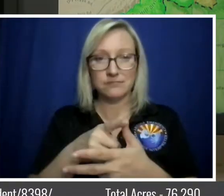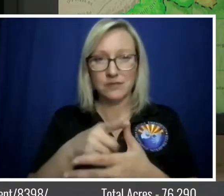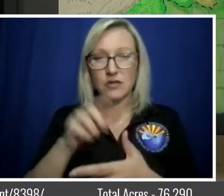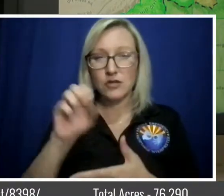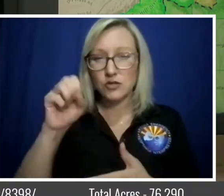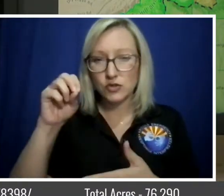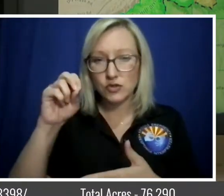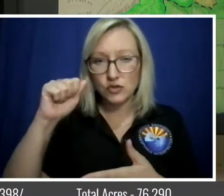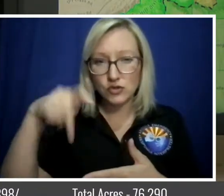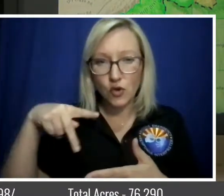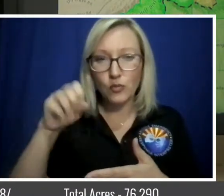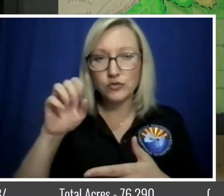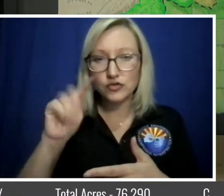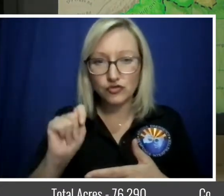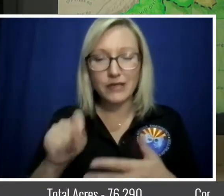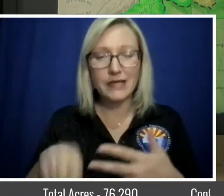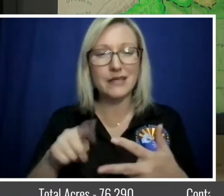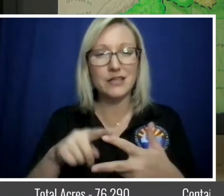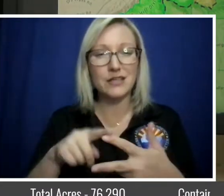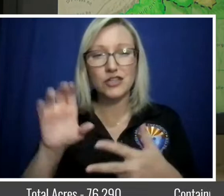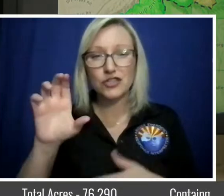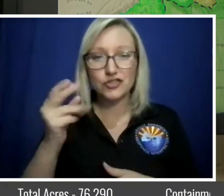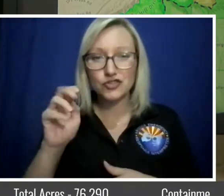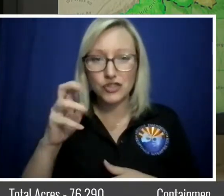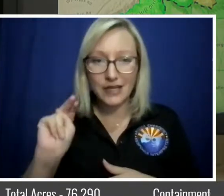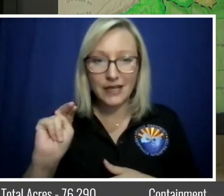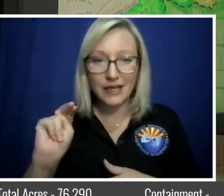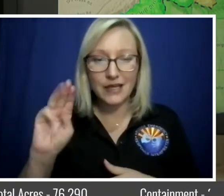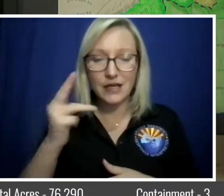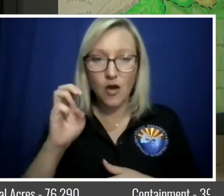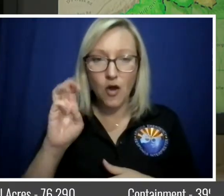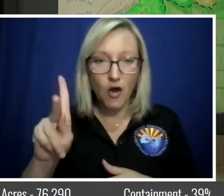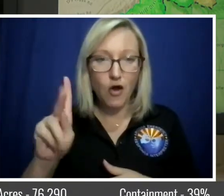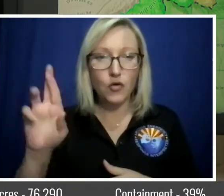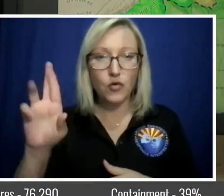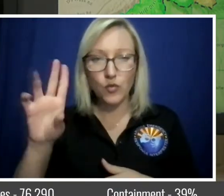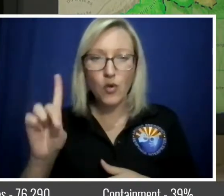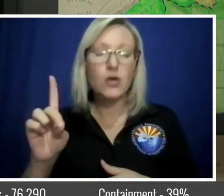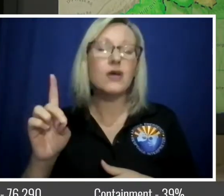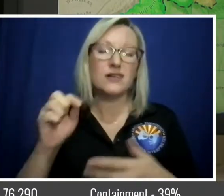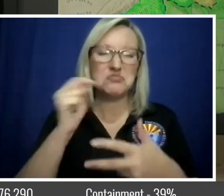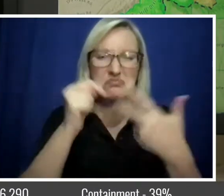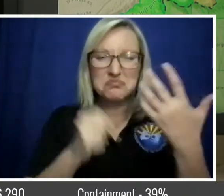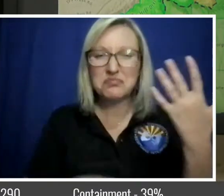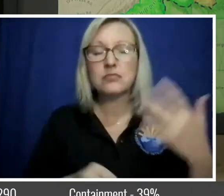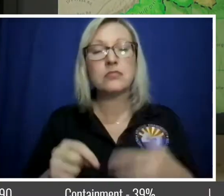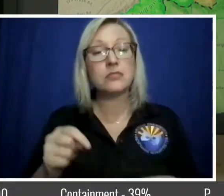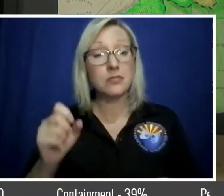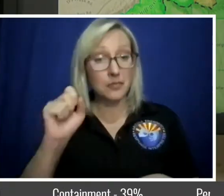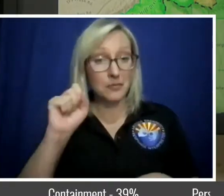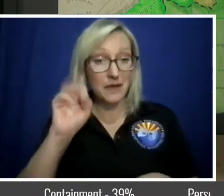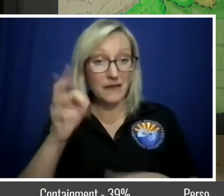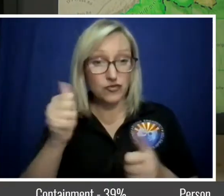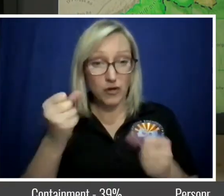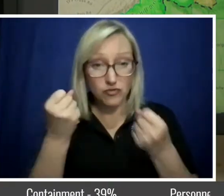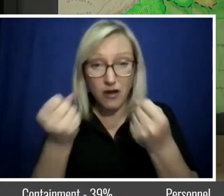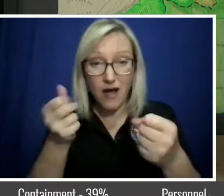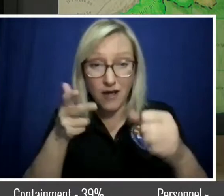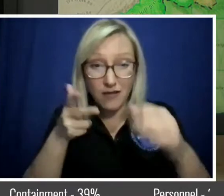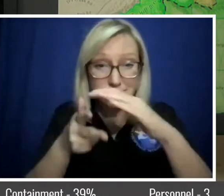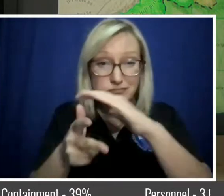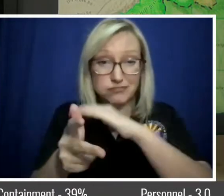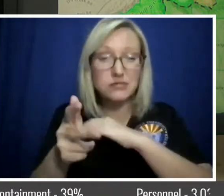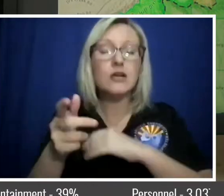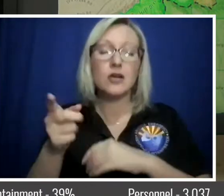Chicken Hawk Road. We ask those residents that are trying to get in there to provide some identification. That way we're making sure that it's just